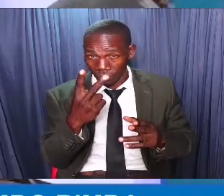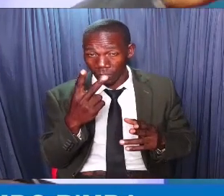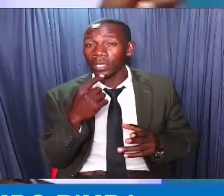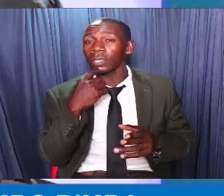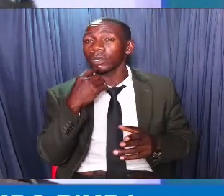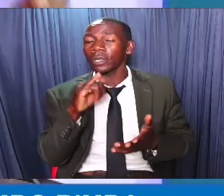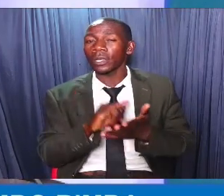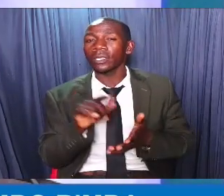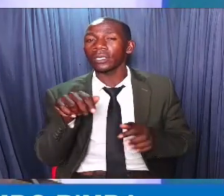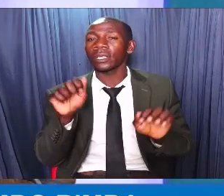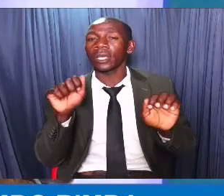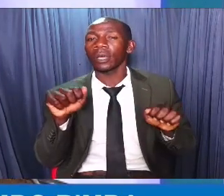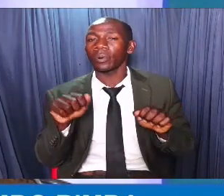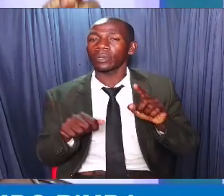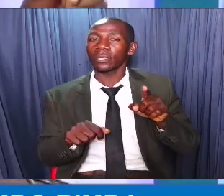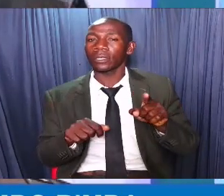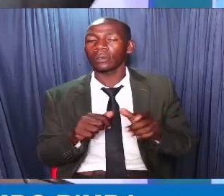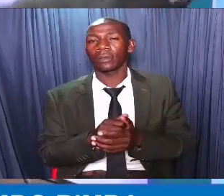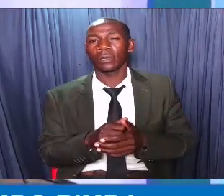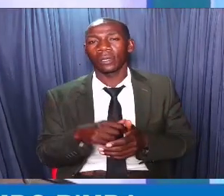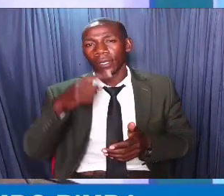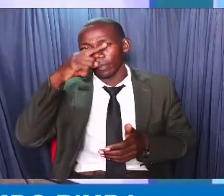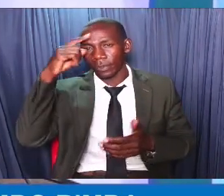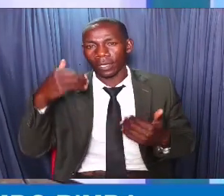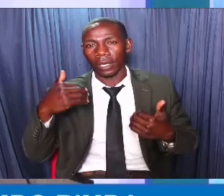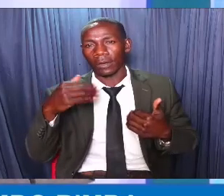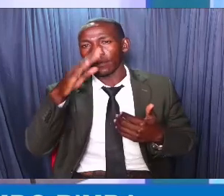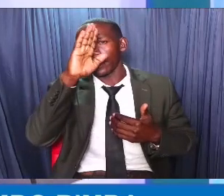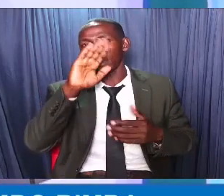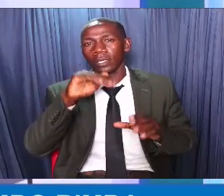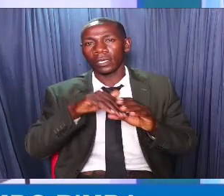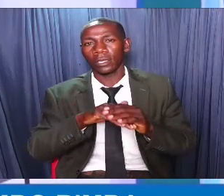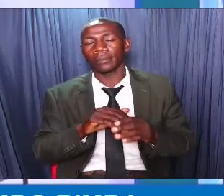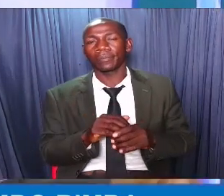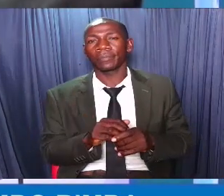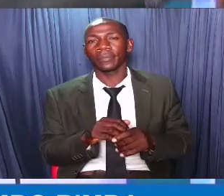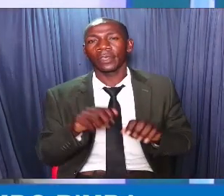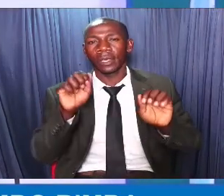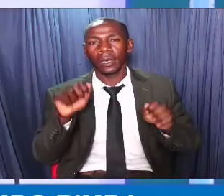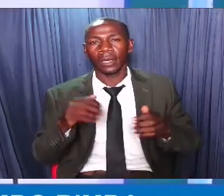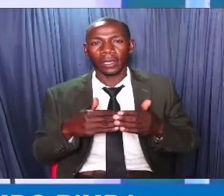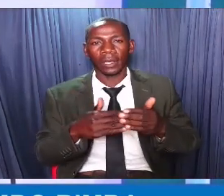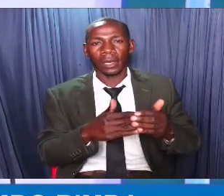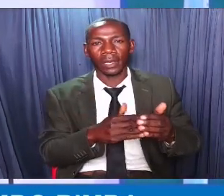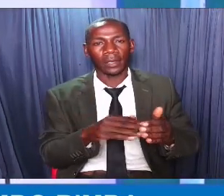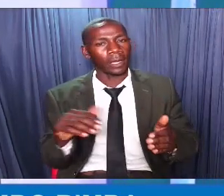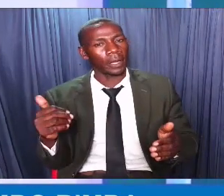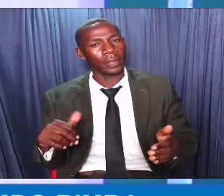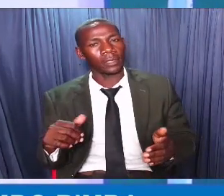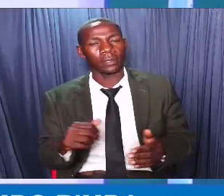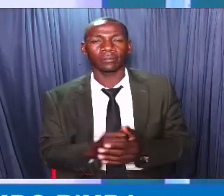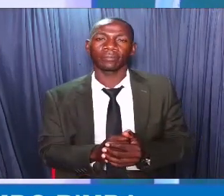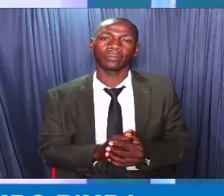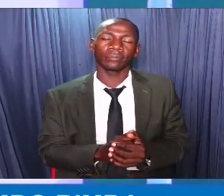huyu anaweza. Normally the star tells me you are able. Maana ana Mungu. Because you have God in you. Anaweza kuongoza wengine. You are able to lead